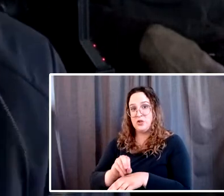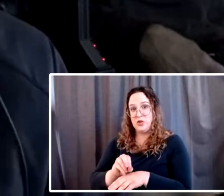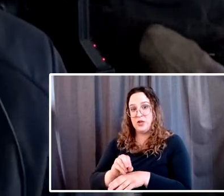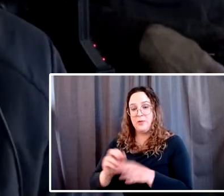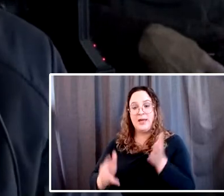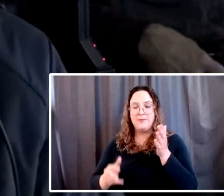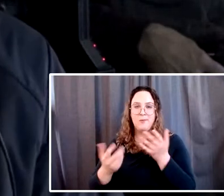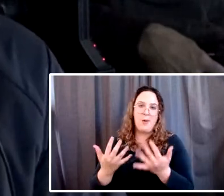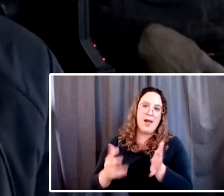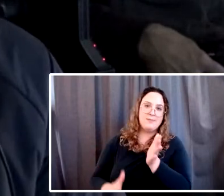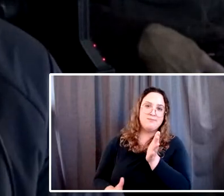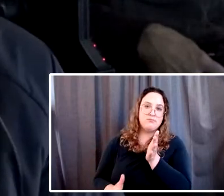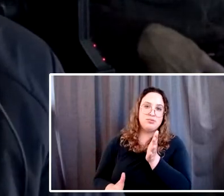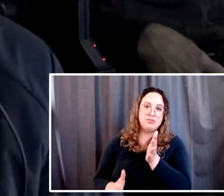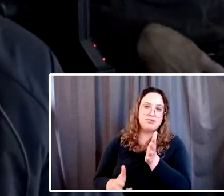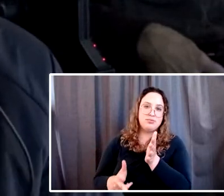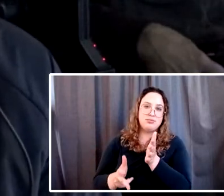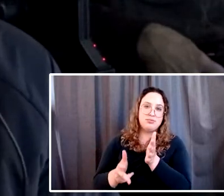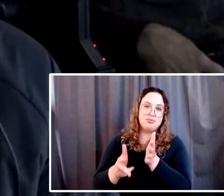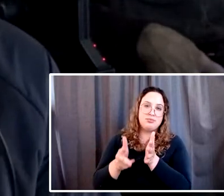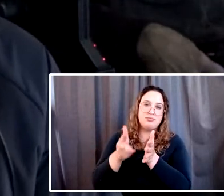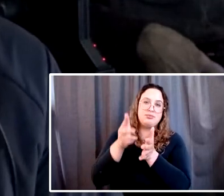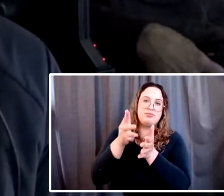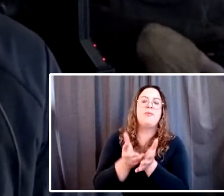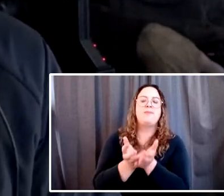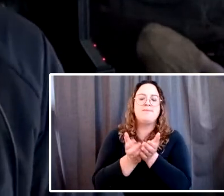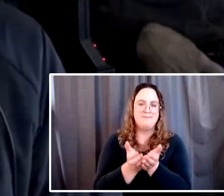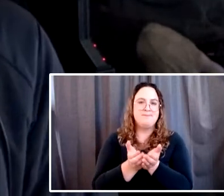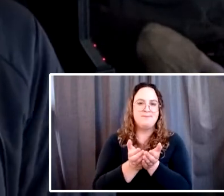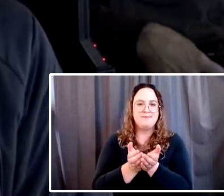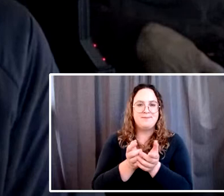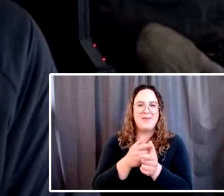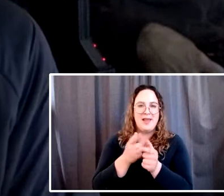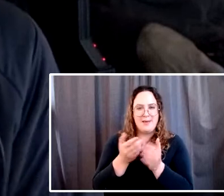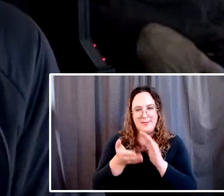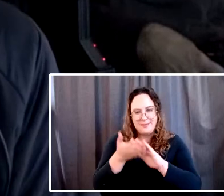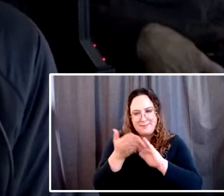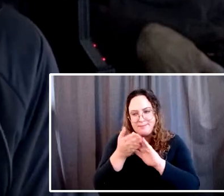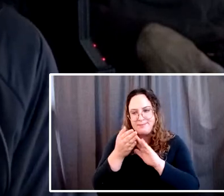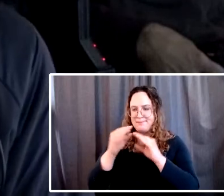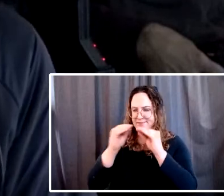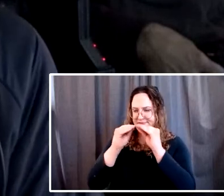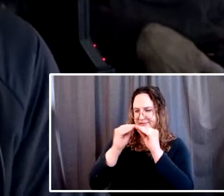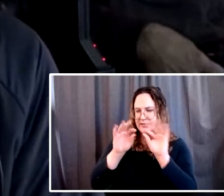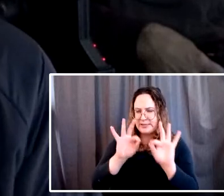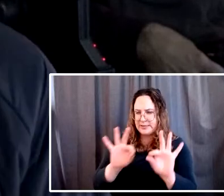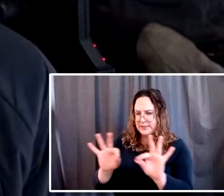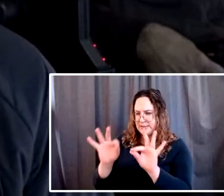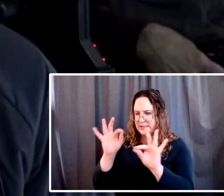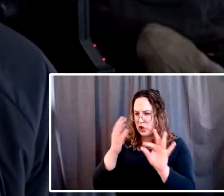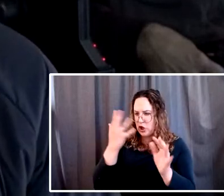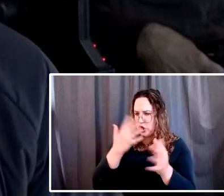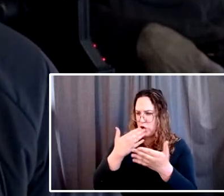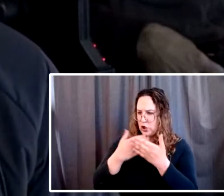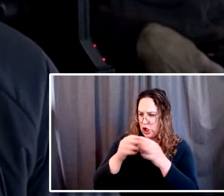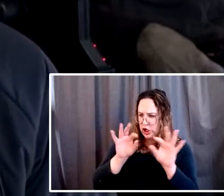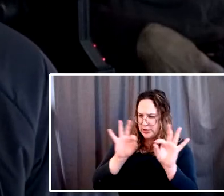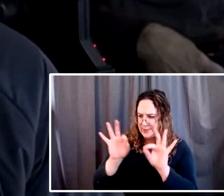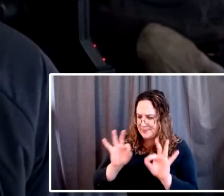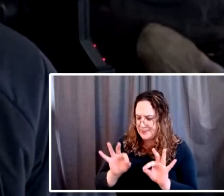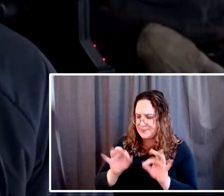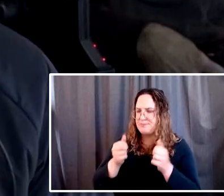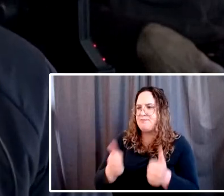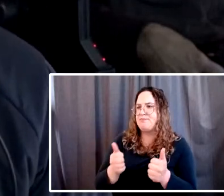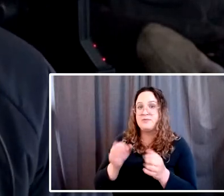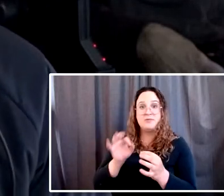deck, and then we have some maintenance tasks to go through. As long as everything is working on the vehicle, we get to go to